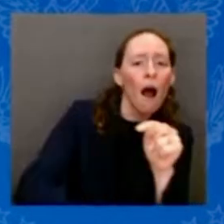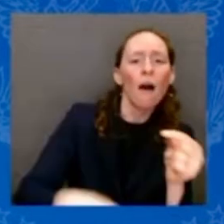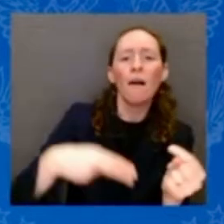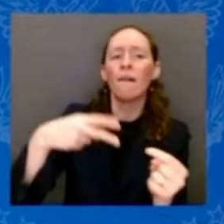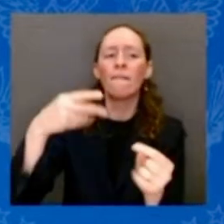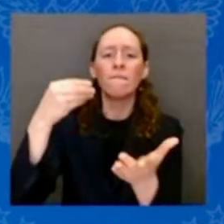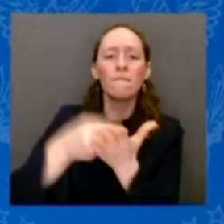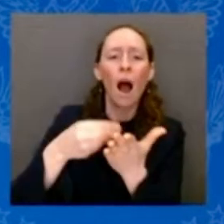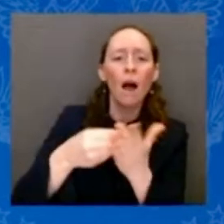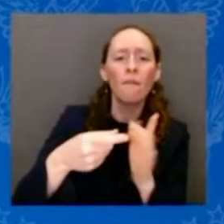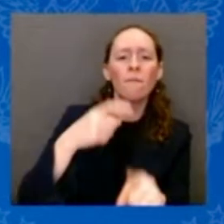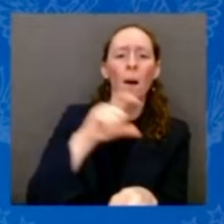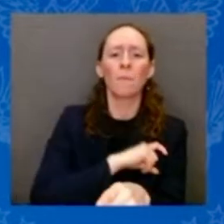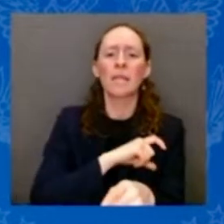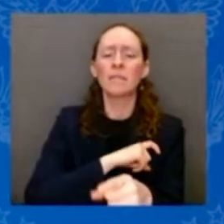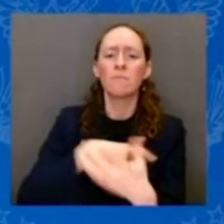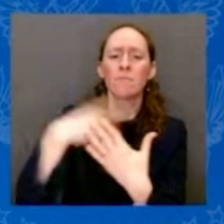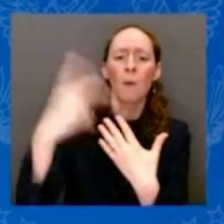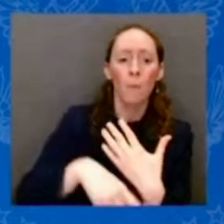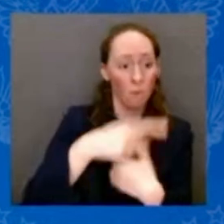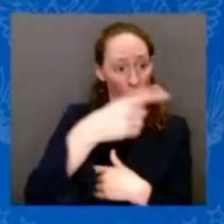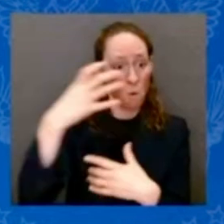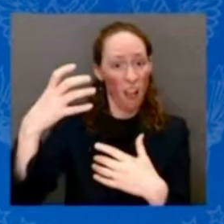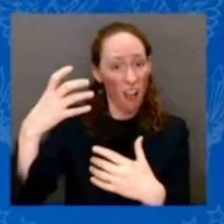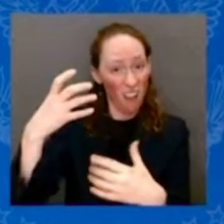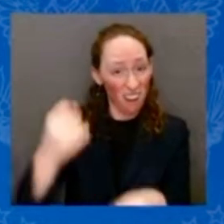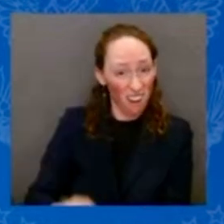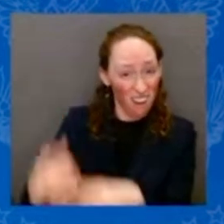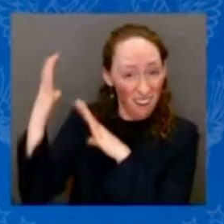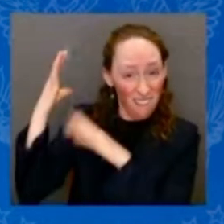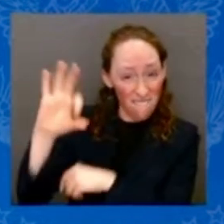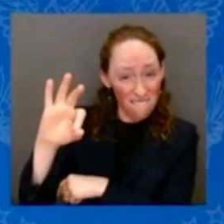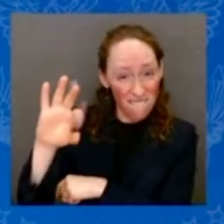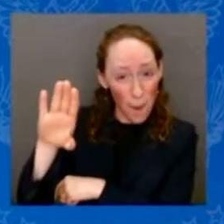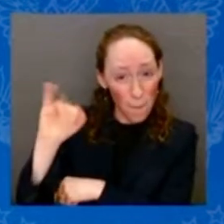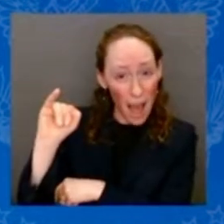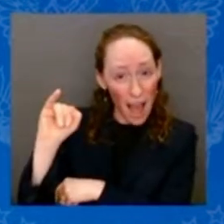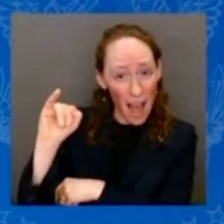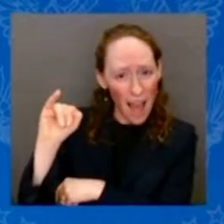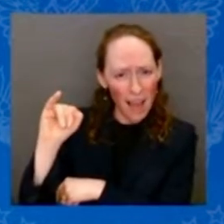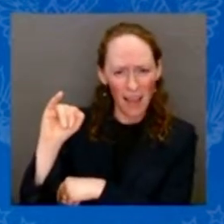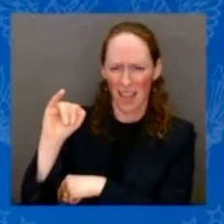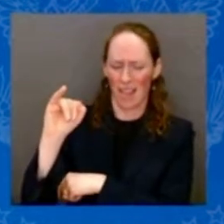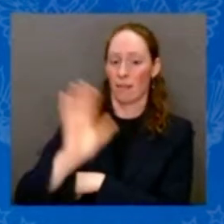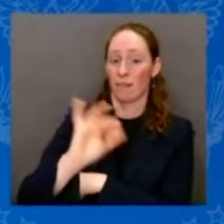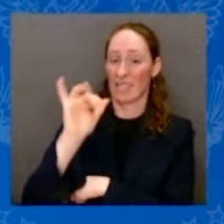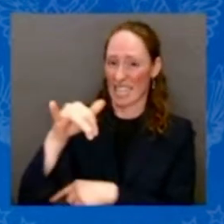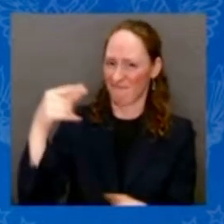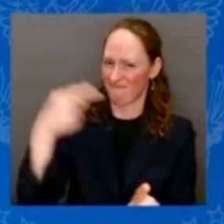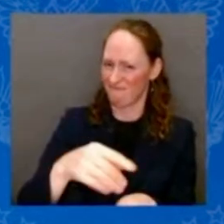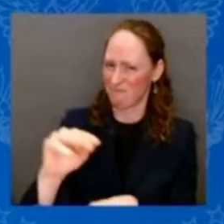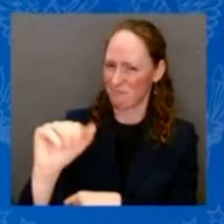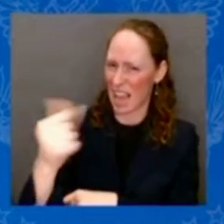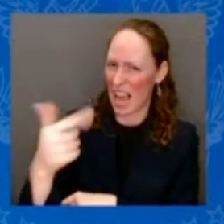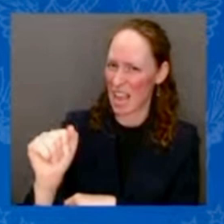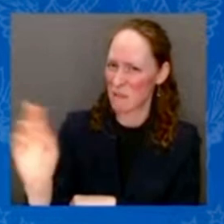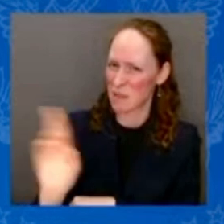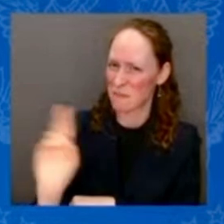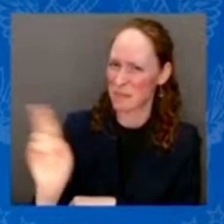Republican friends. But let's be clear. None of this absolves Congress